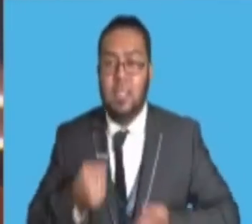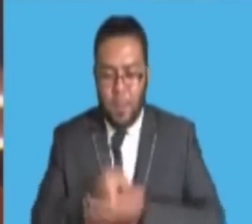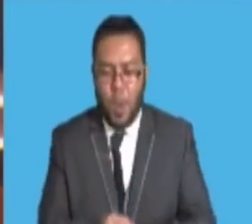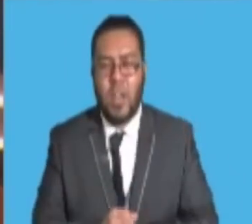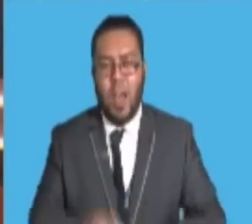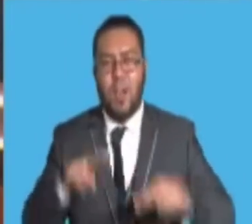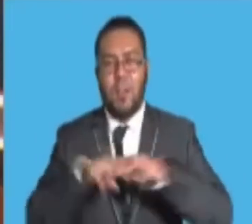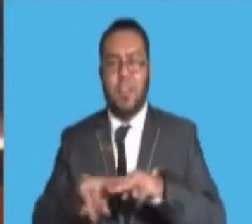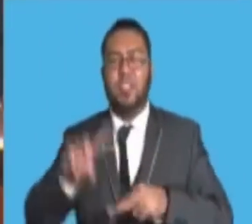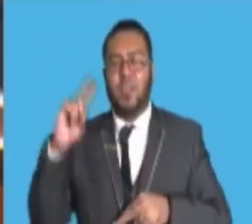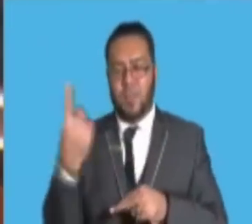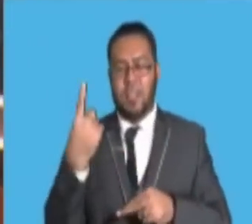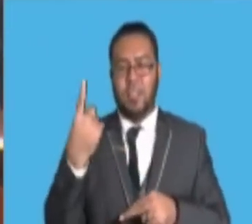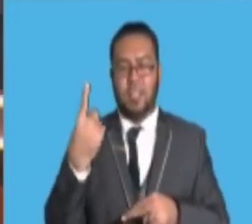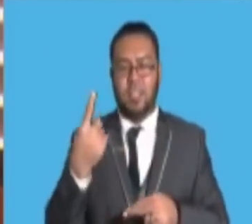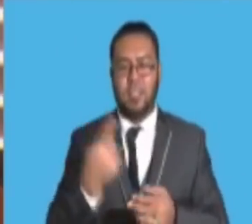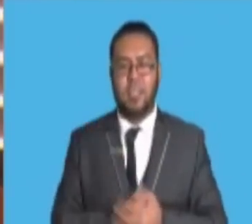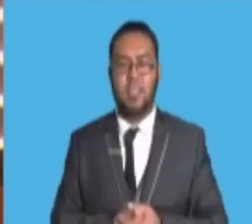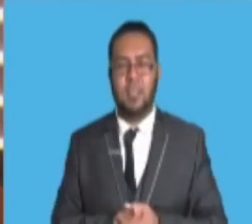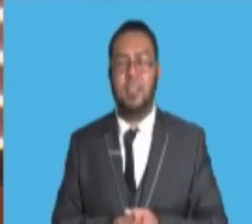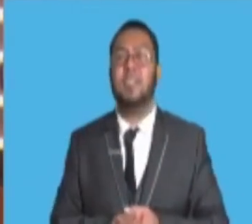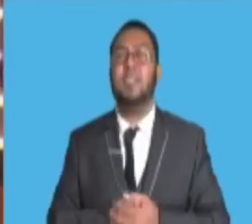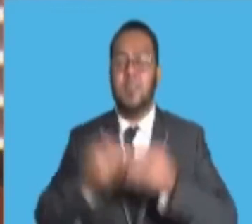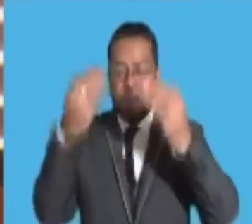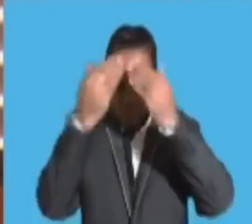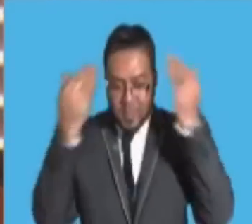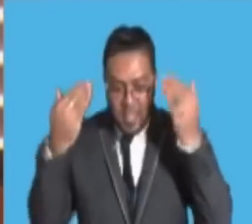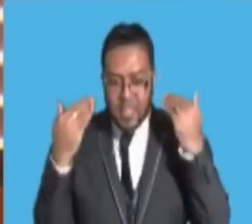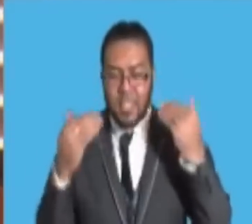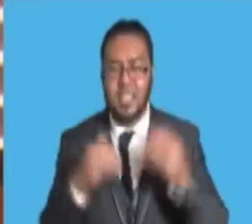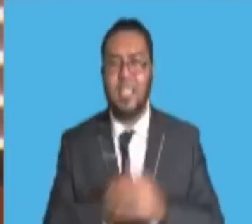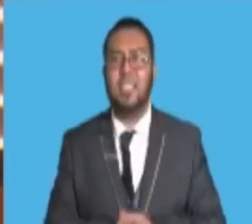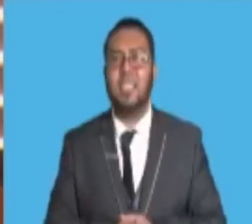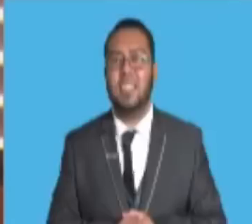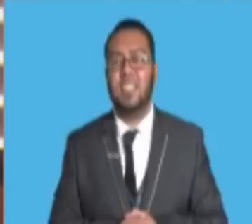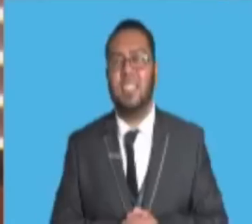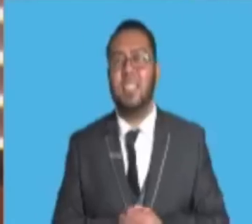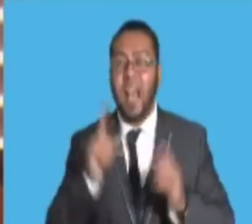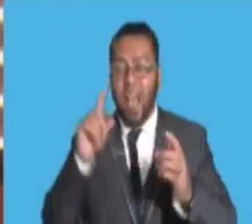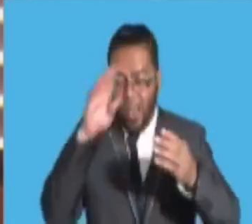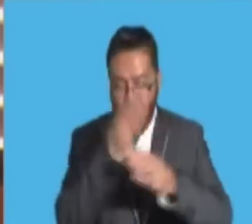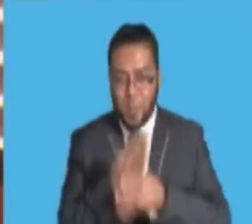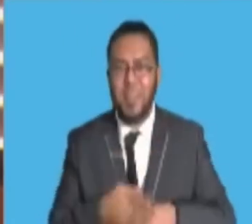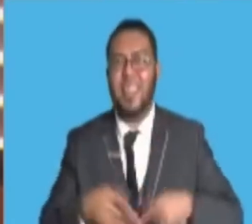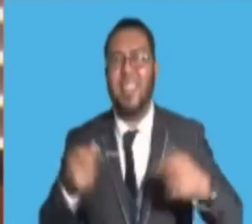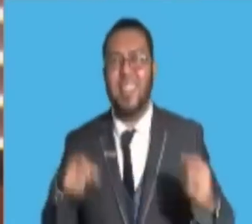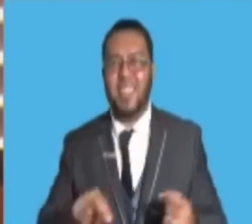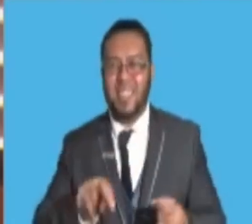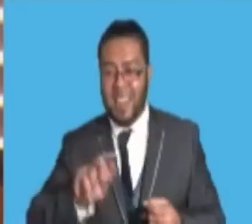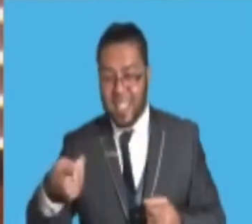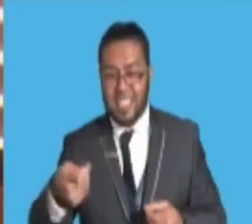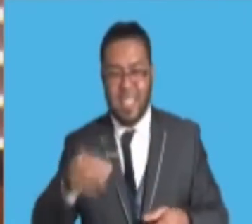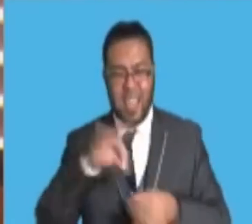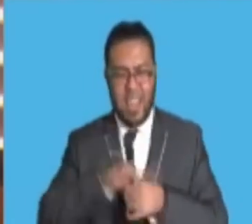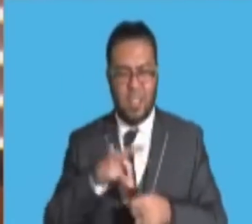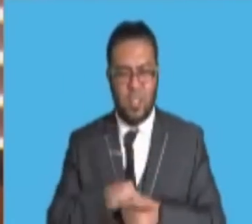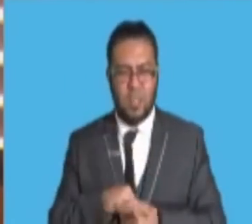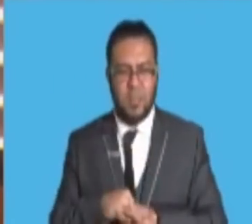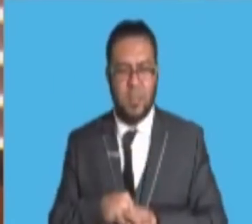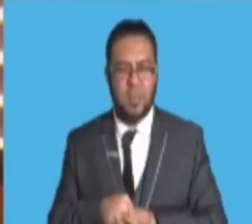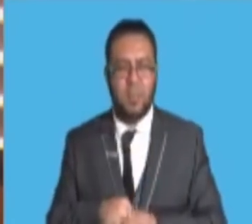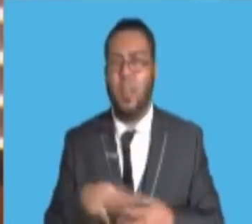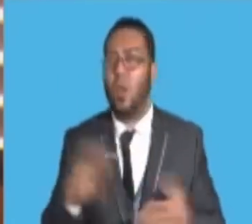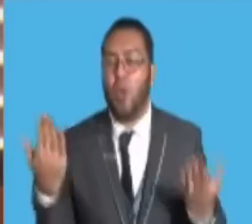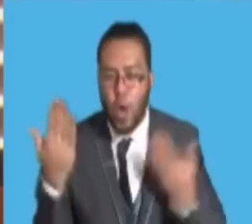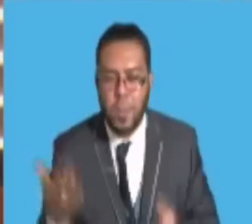Fiji First Party. Madam Speaker, I hope in the next elections, he and Honorable Ngawoka, where is he, will be the